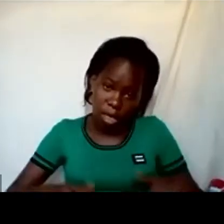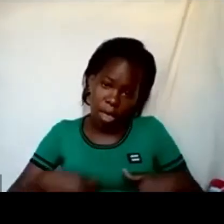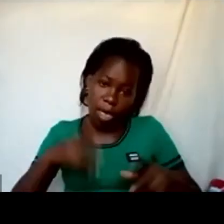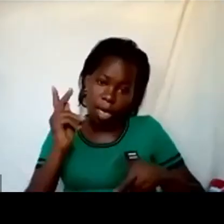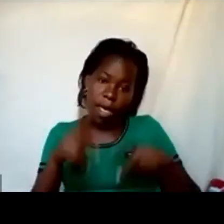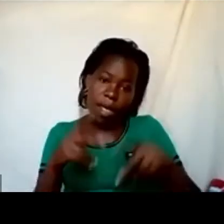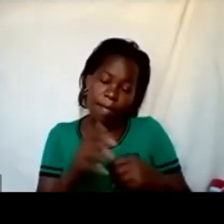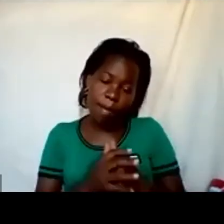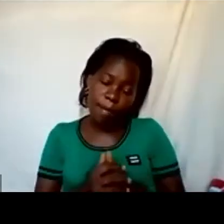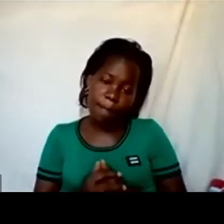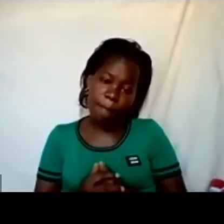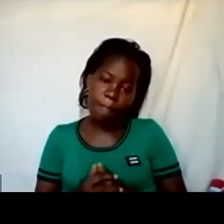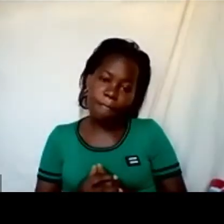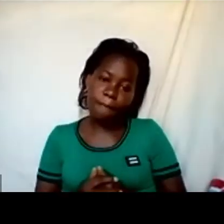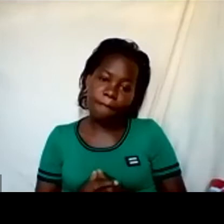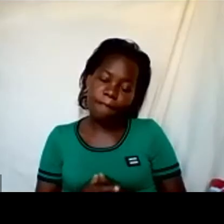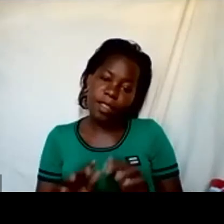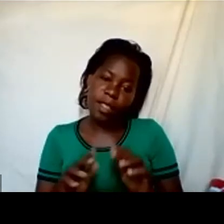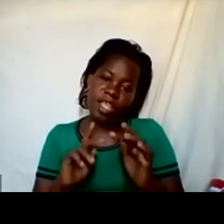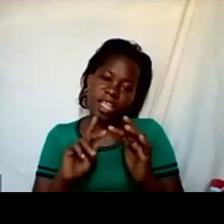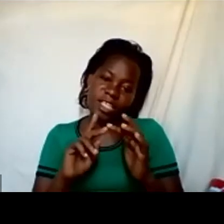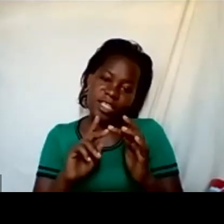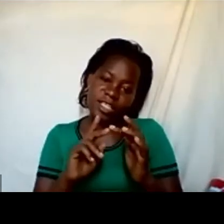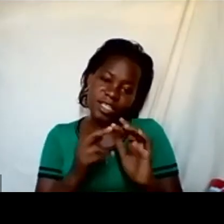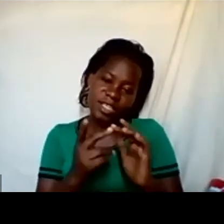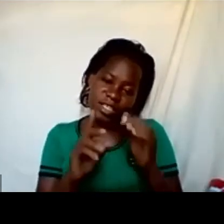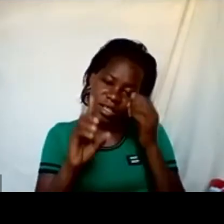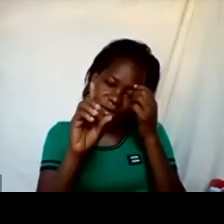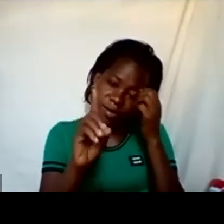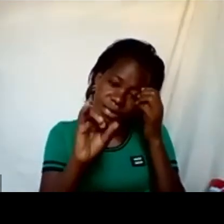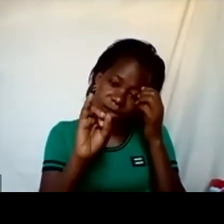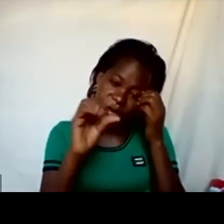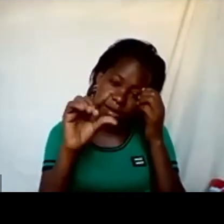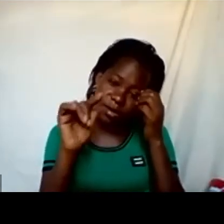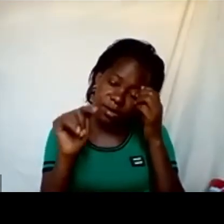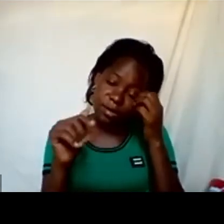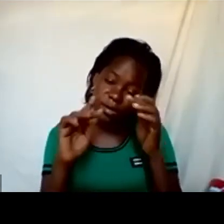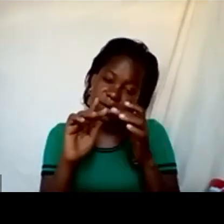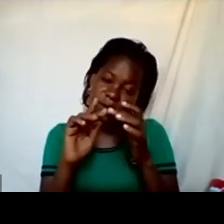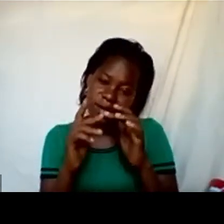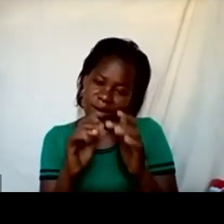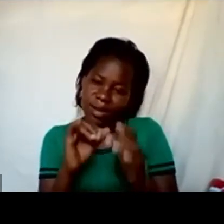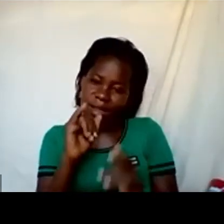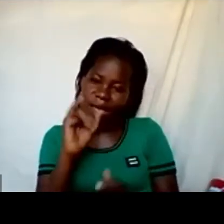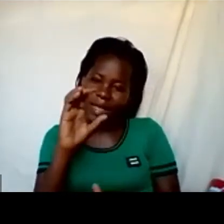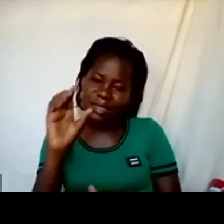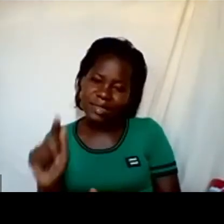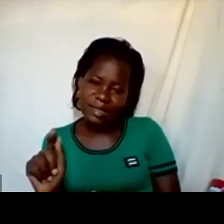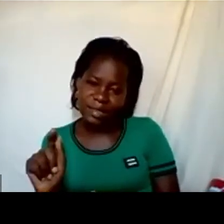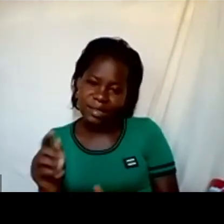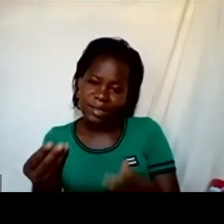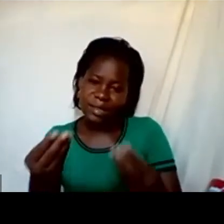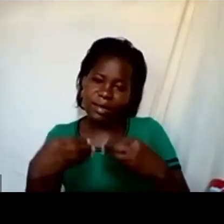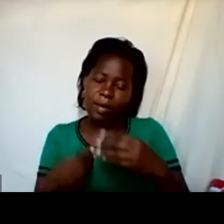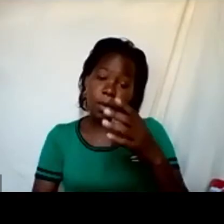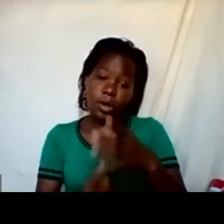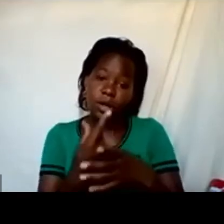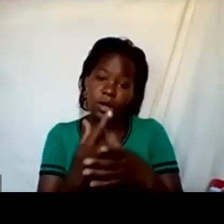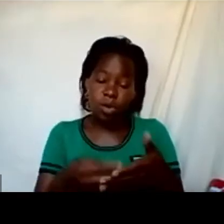that digital and the internet and ICT give us an opportunity to